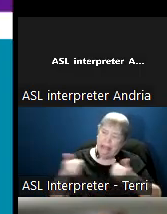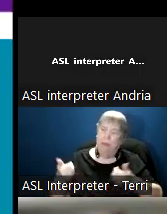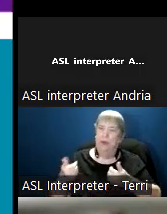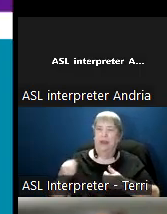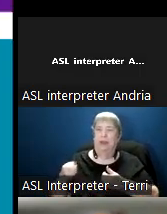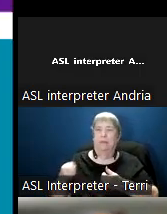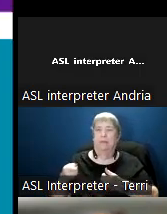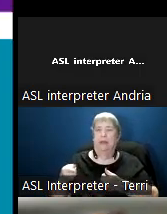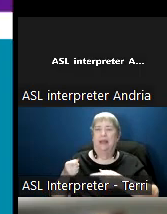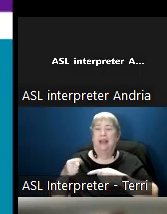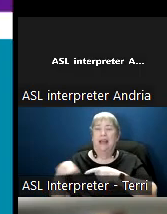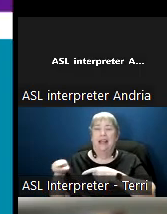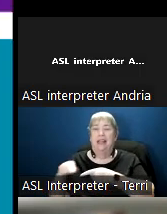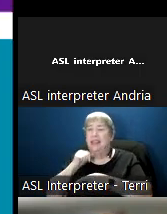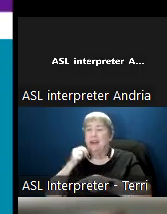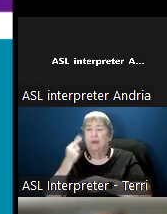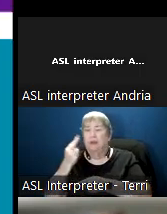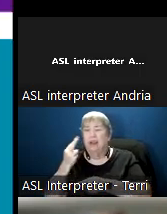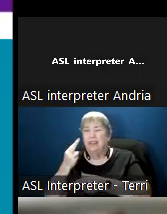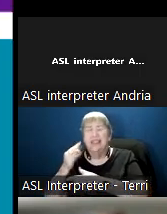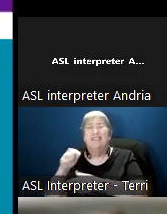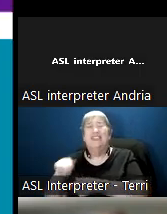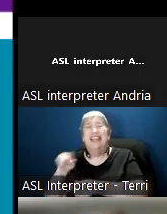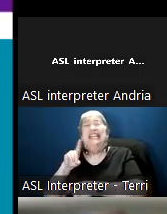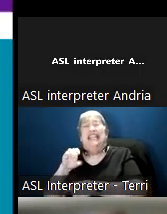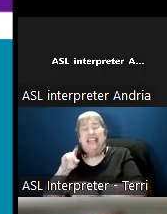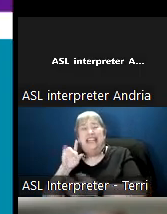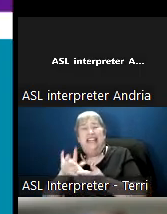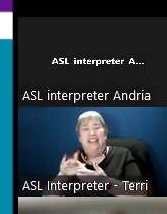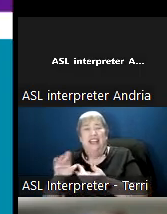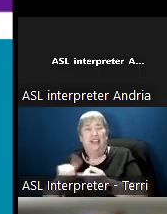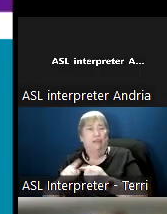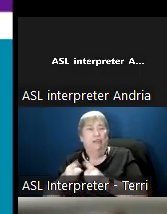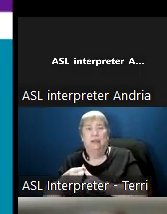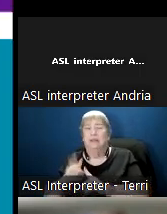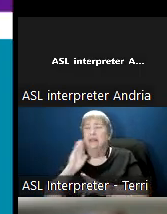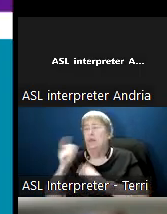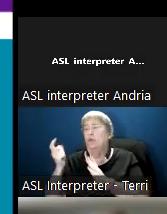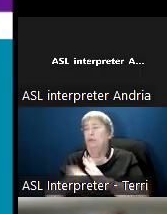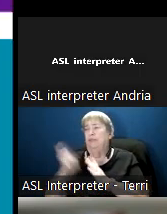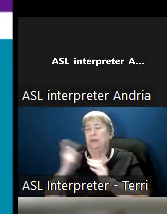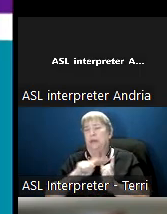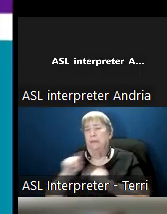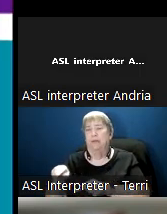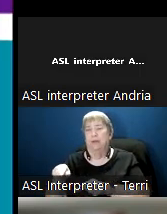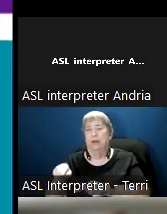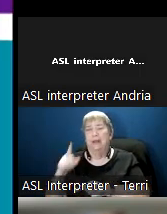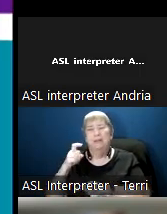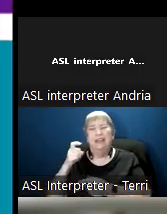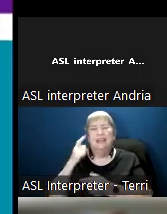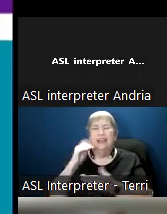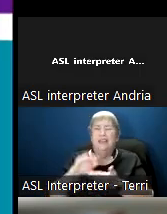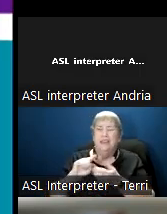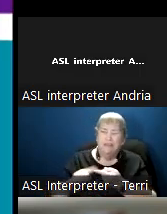realize that if they reached out to their friends would be there for them in a minute. Like they would just be there in a heartbeat, because their friends know what's going on in all